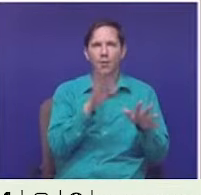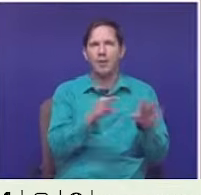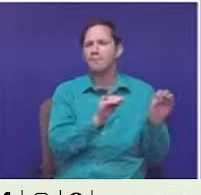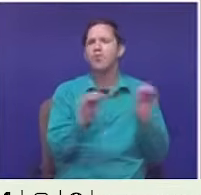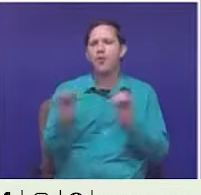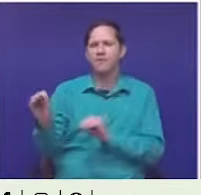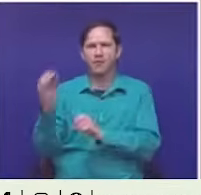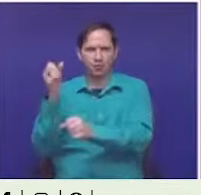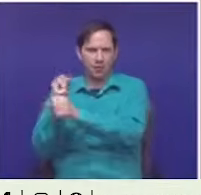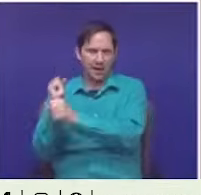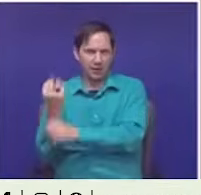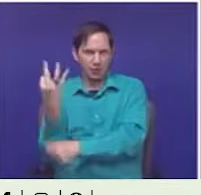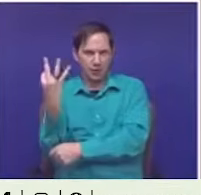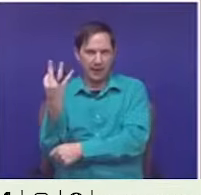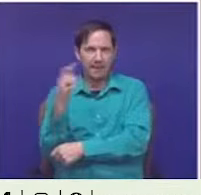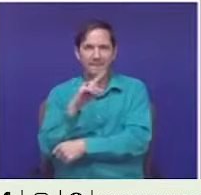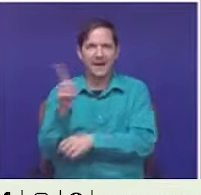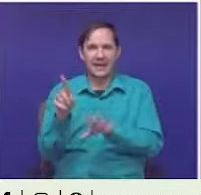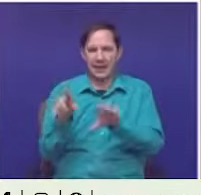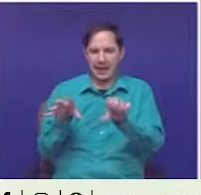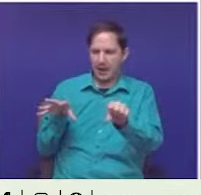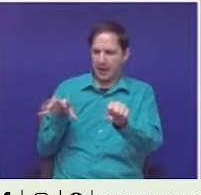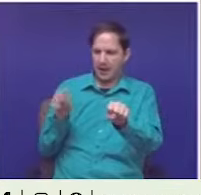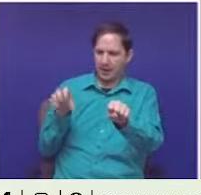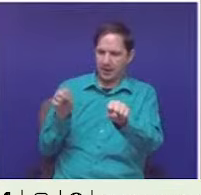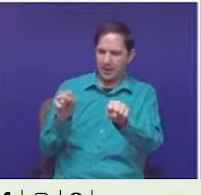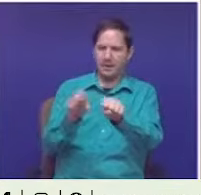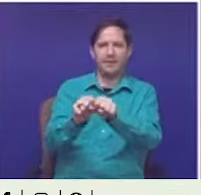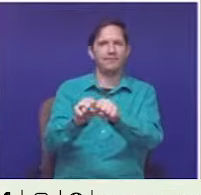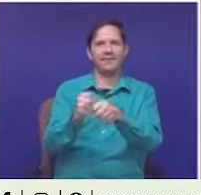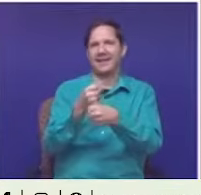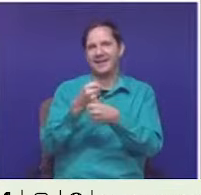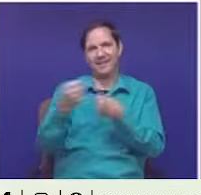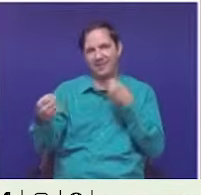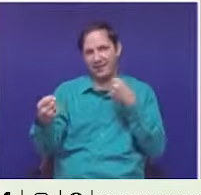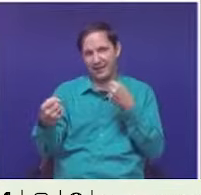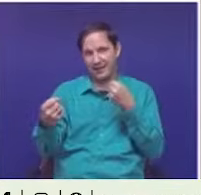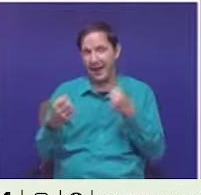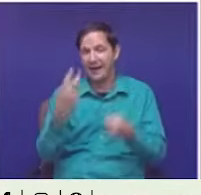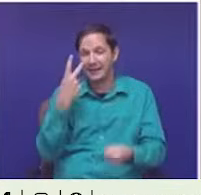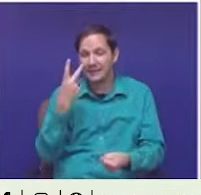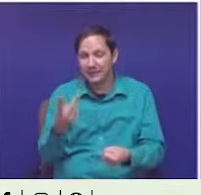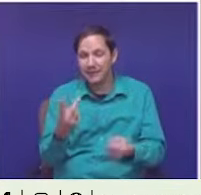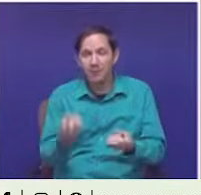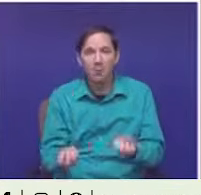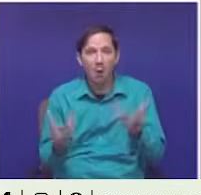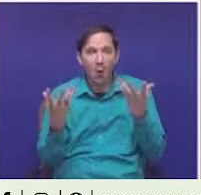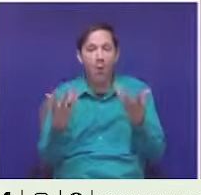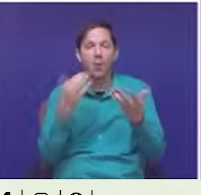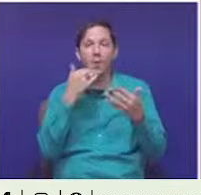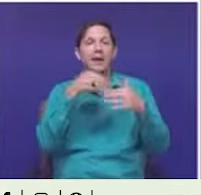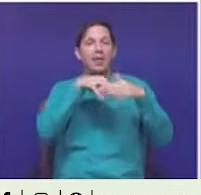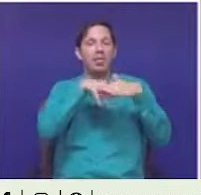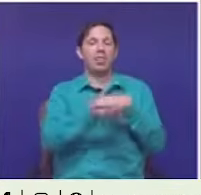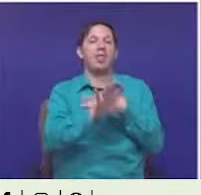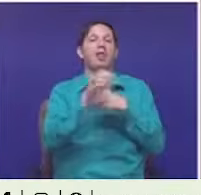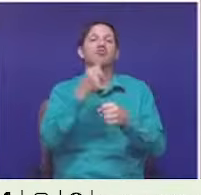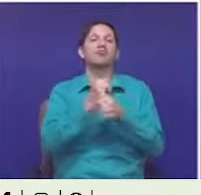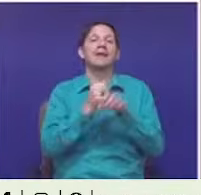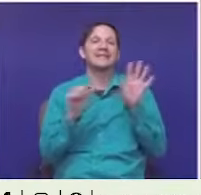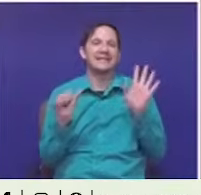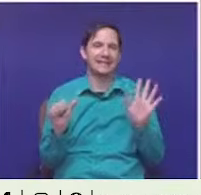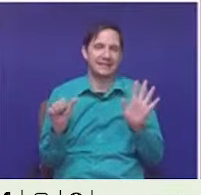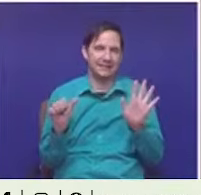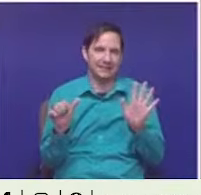3, but they're never going to be able to catch that learning loss. And you know where we find it the most? When they get to high school. Then they